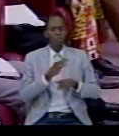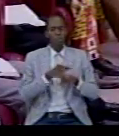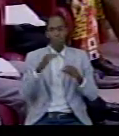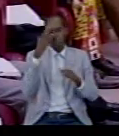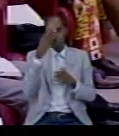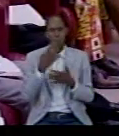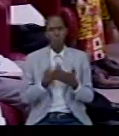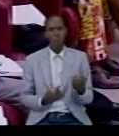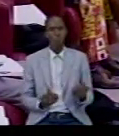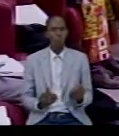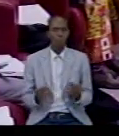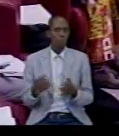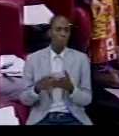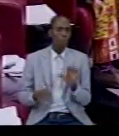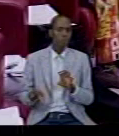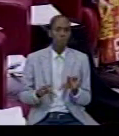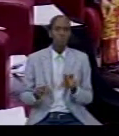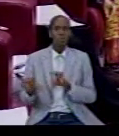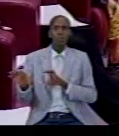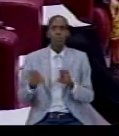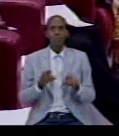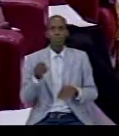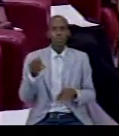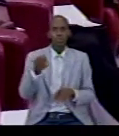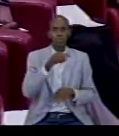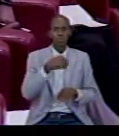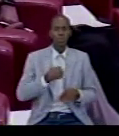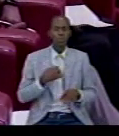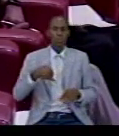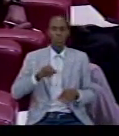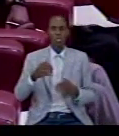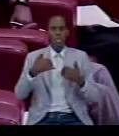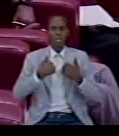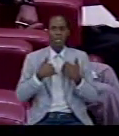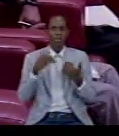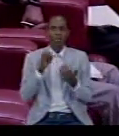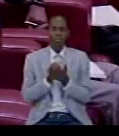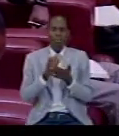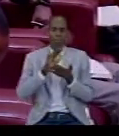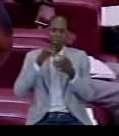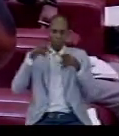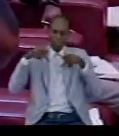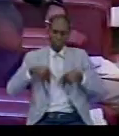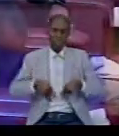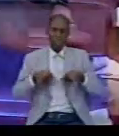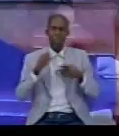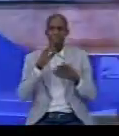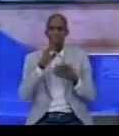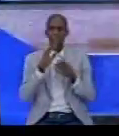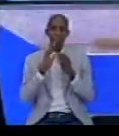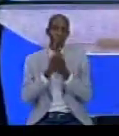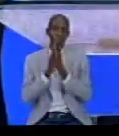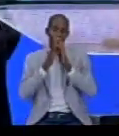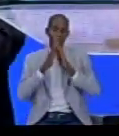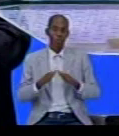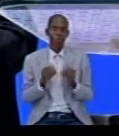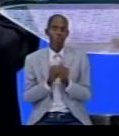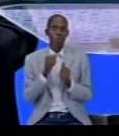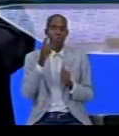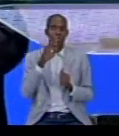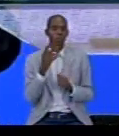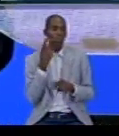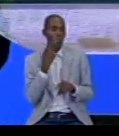do we still have that personal peace with the Lord? Think about that. A little problem and then